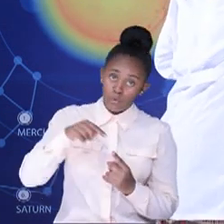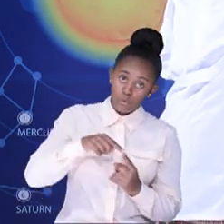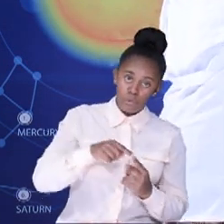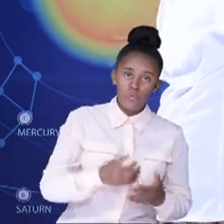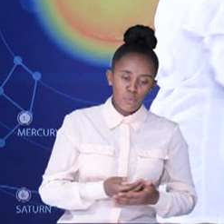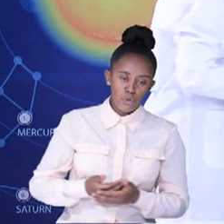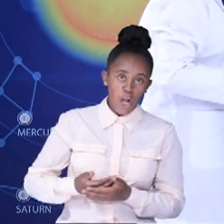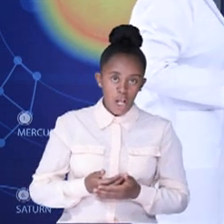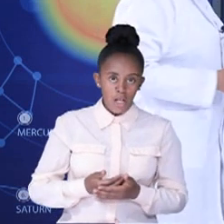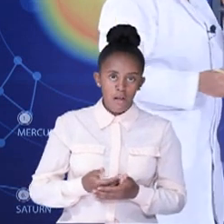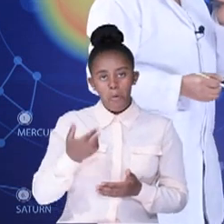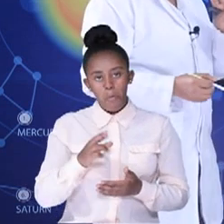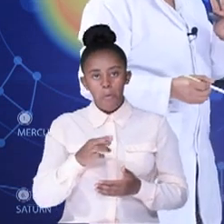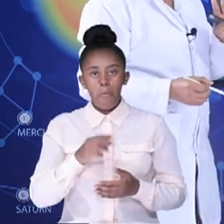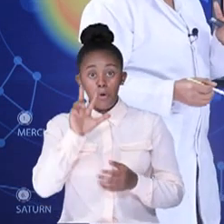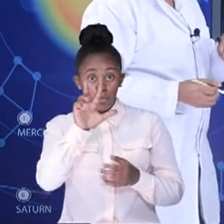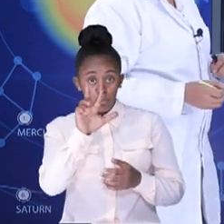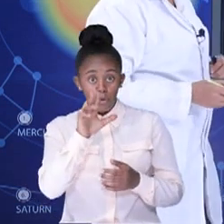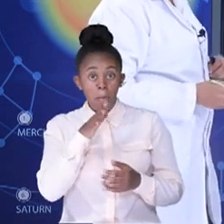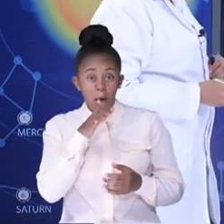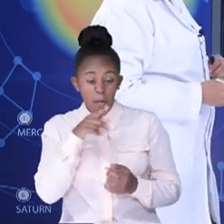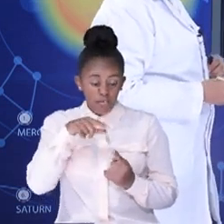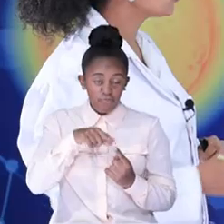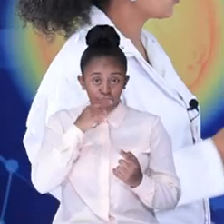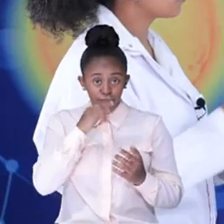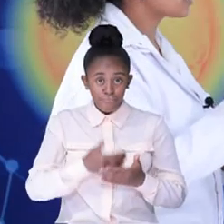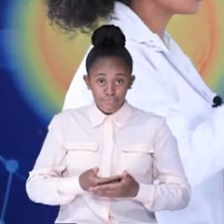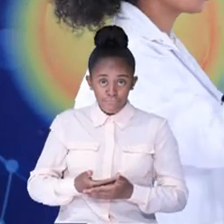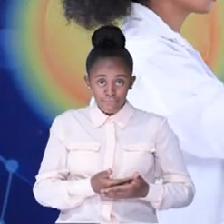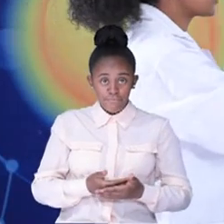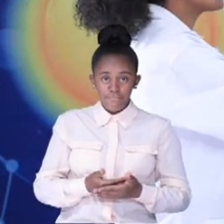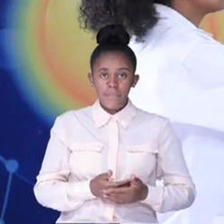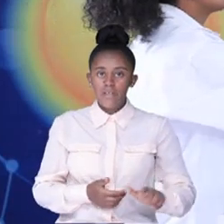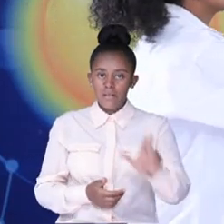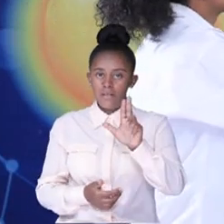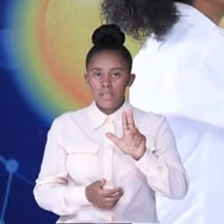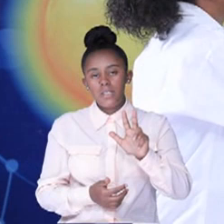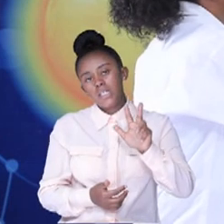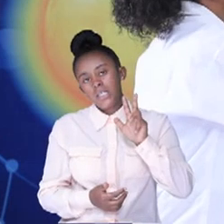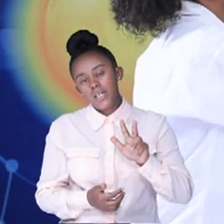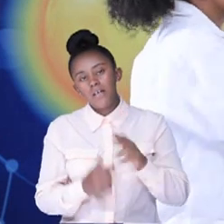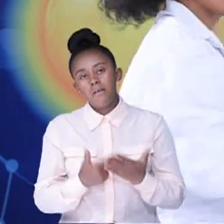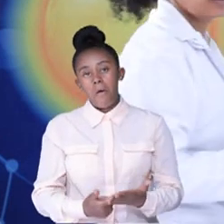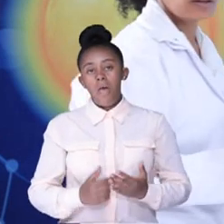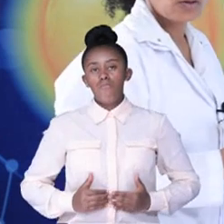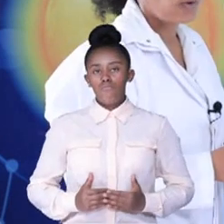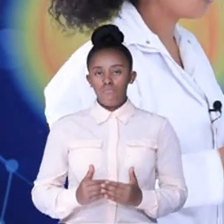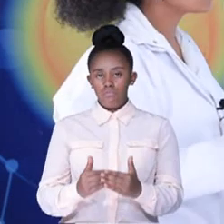to child by 3 methods. It can transmit from mother to child during